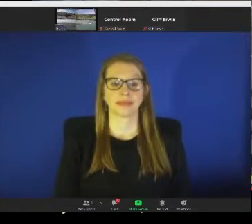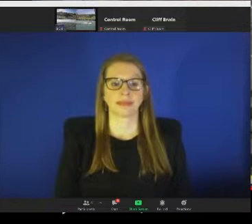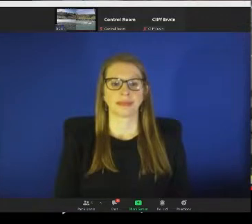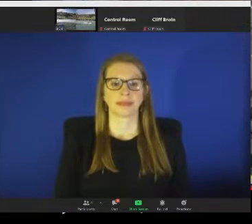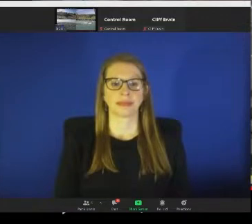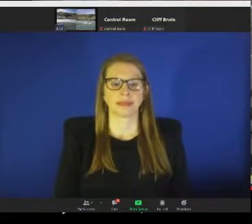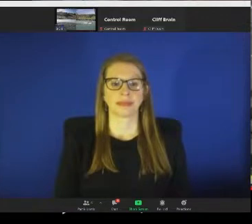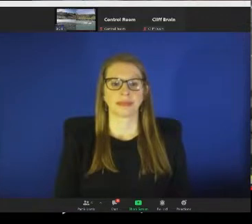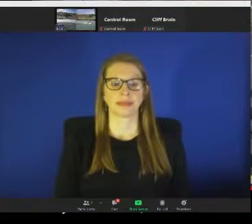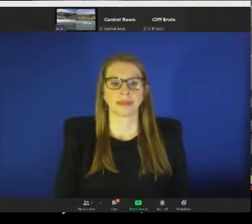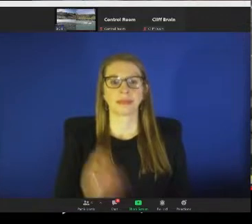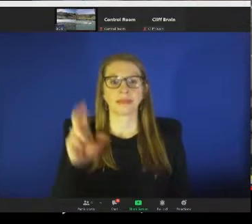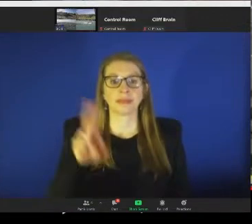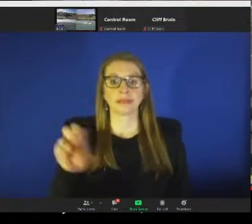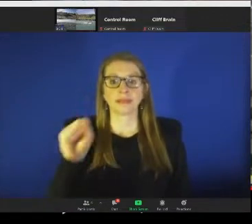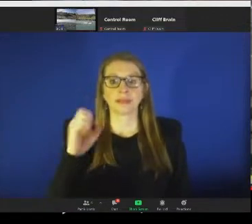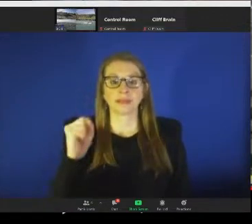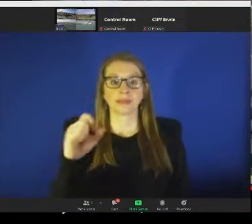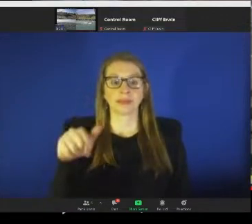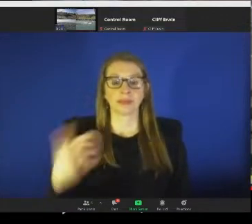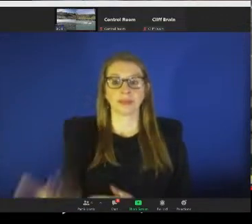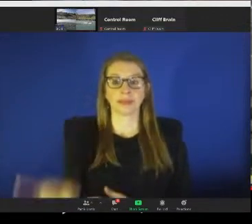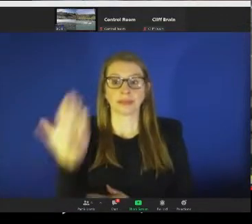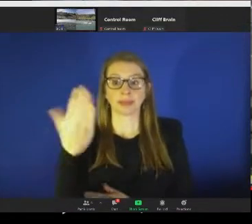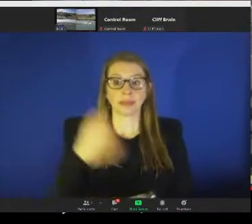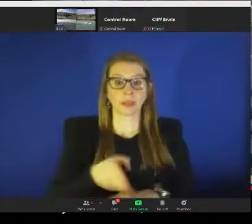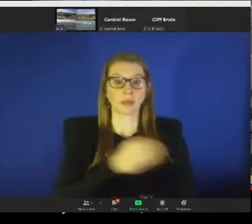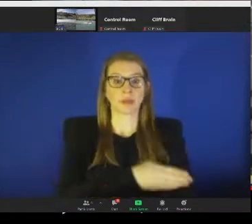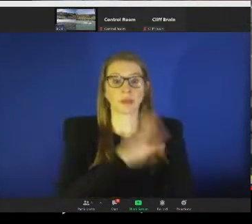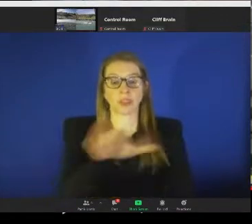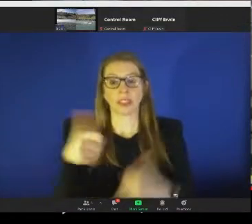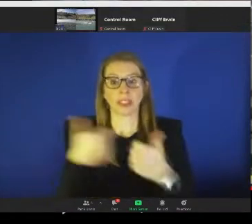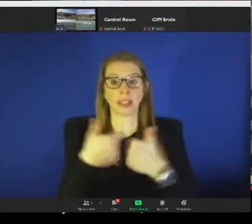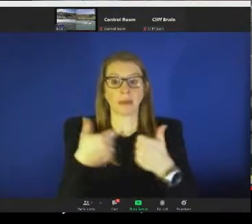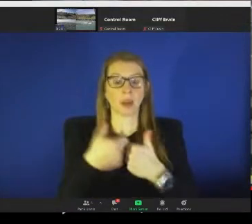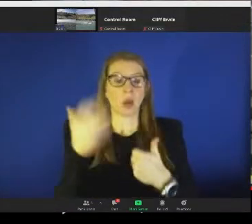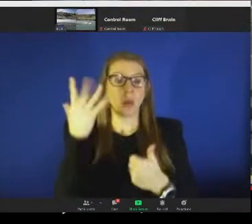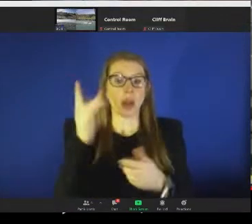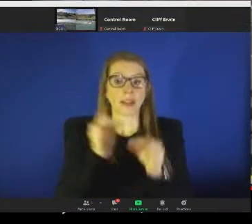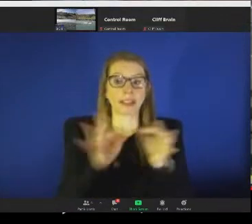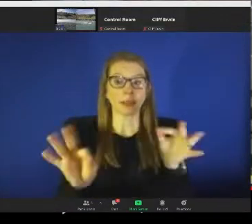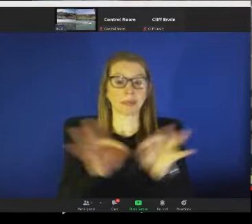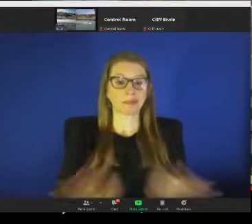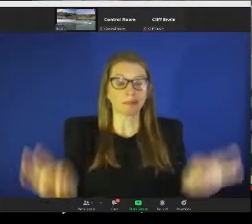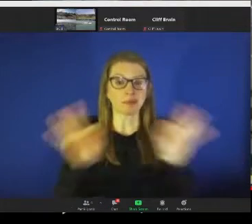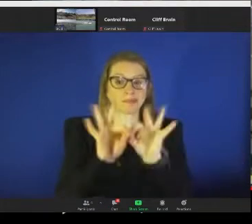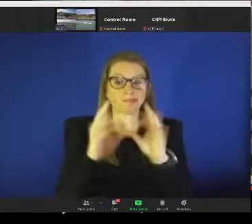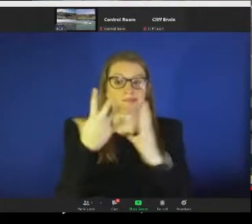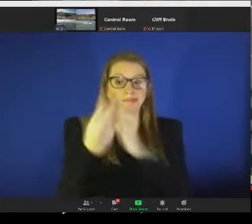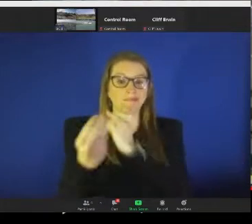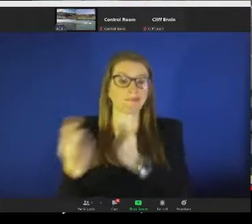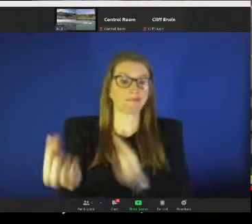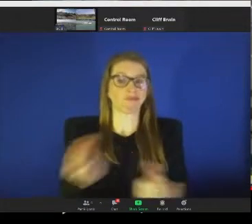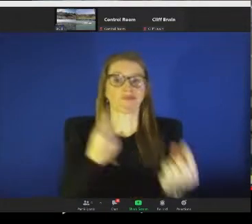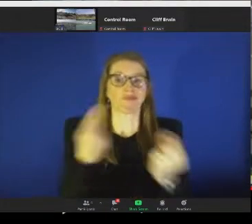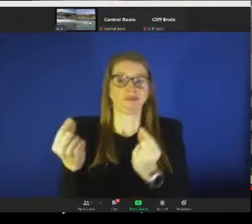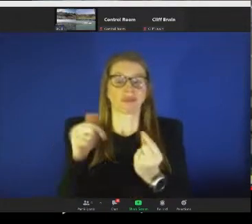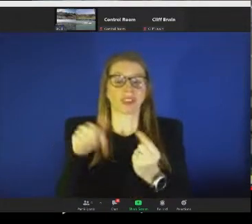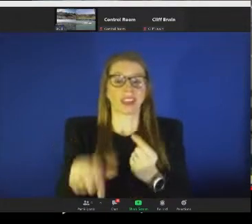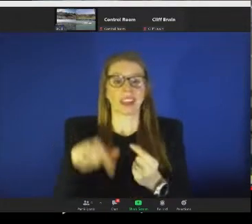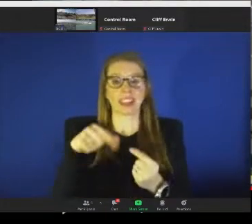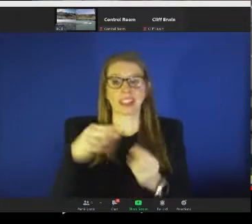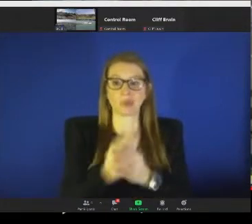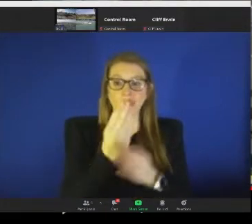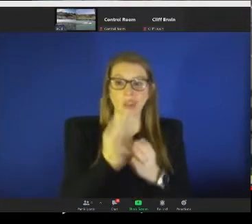US. So this morning, how to improve your game and why it's just simply so important to get out and spend time outdoors this spring and this summer. Coming